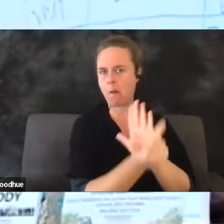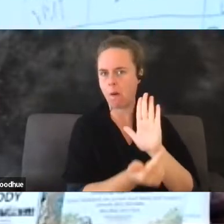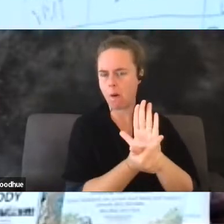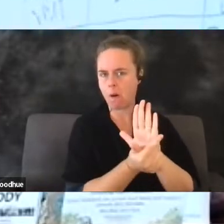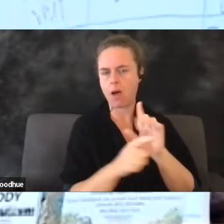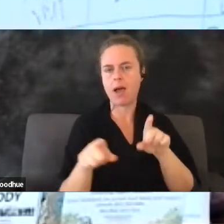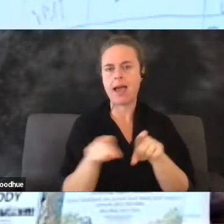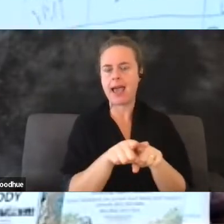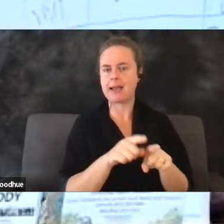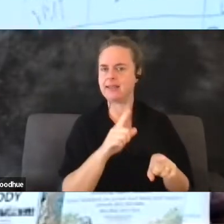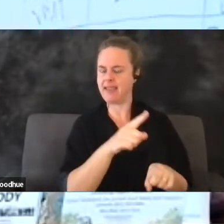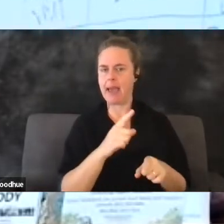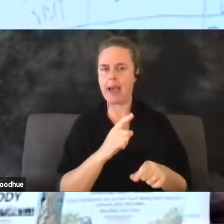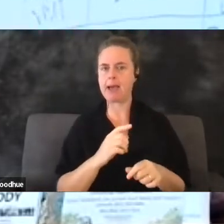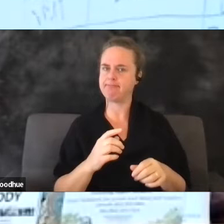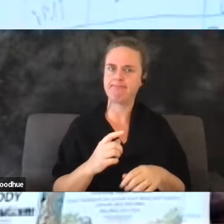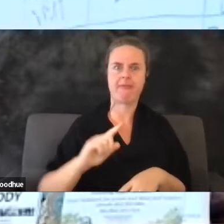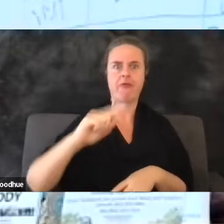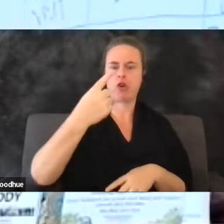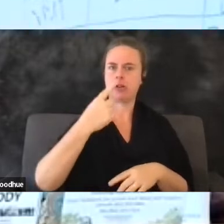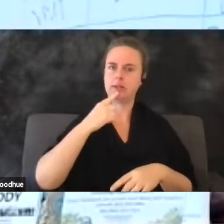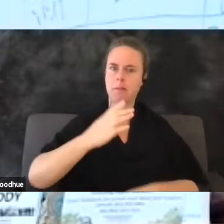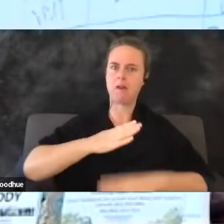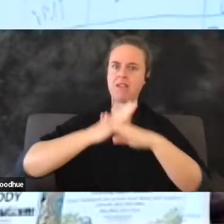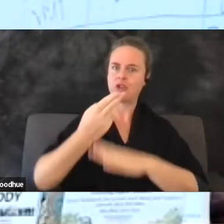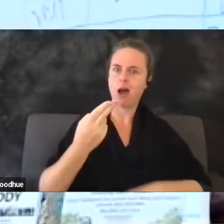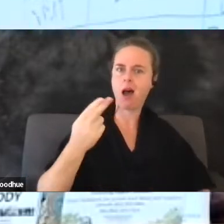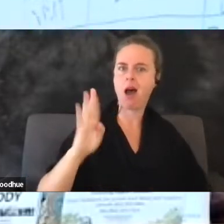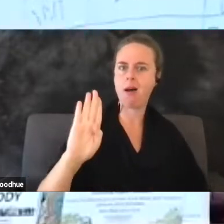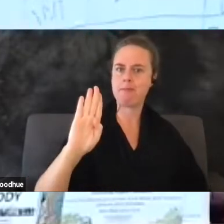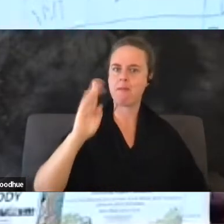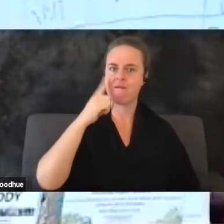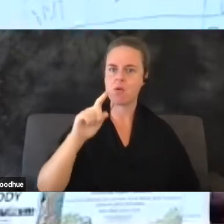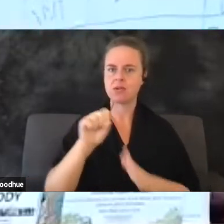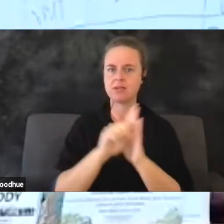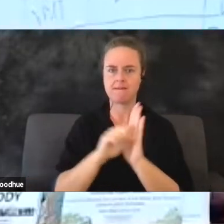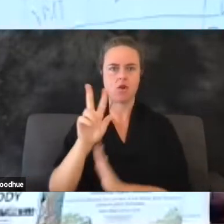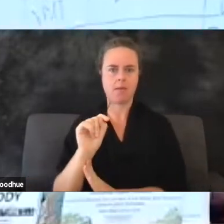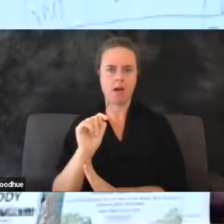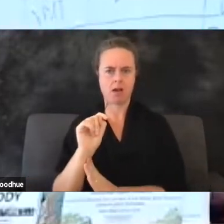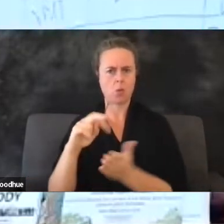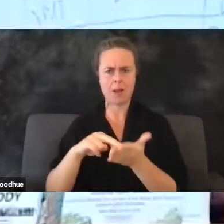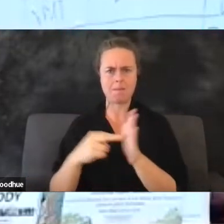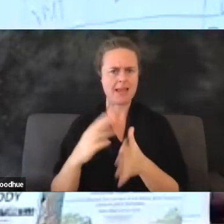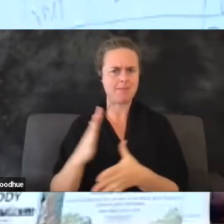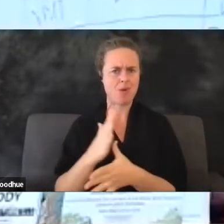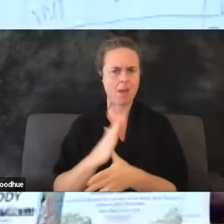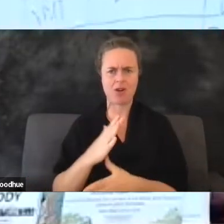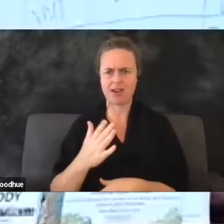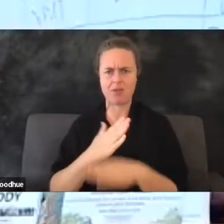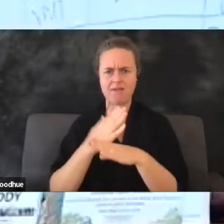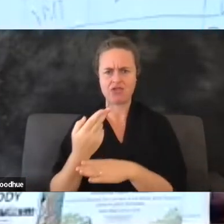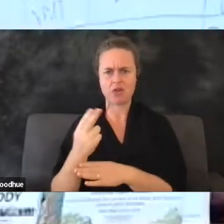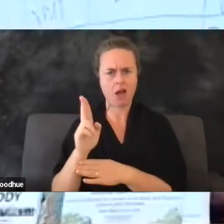prevention hub for the state of Vermont. And so what that means is that we're really focused on